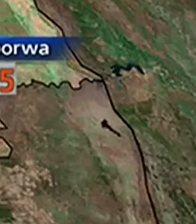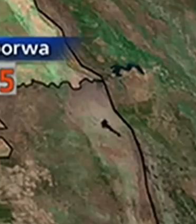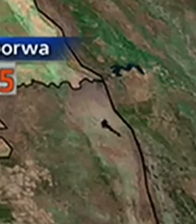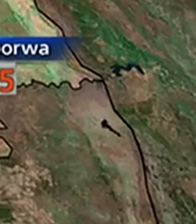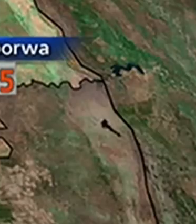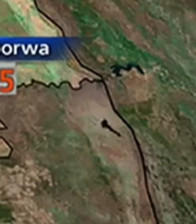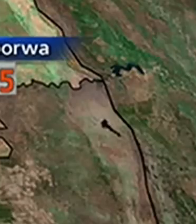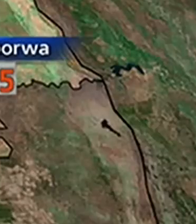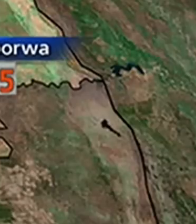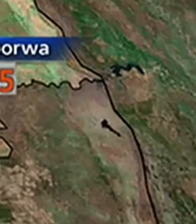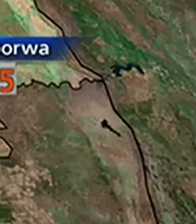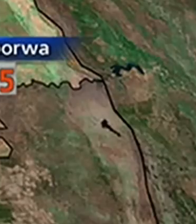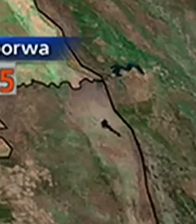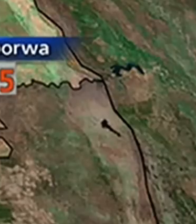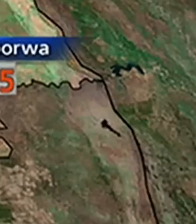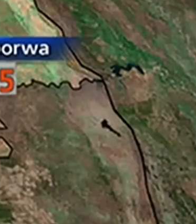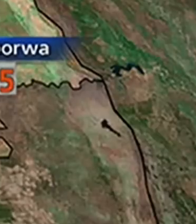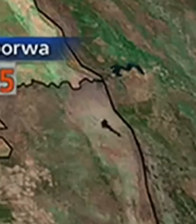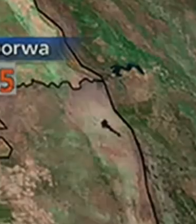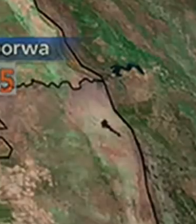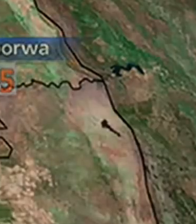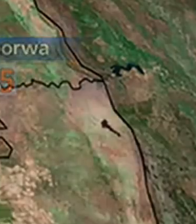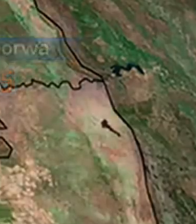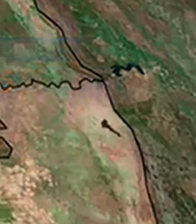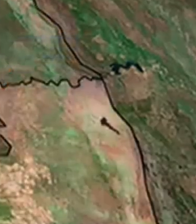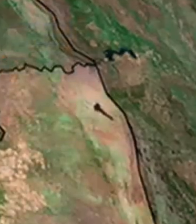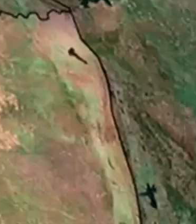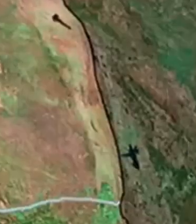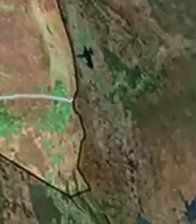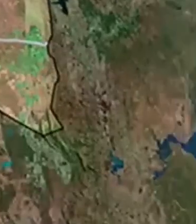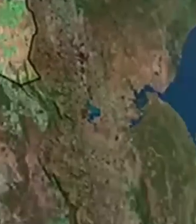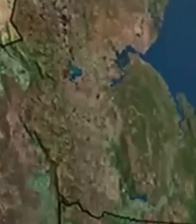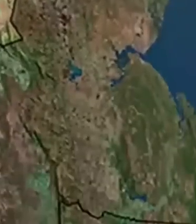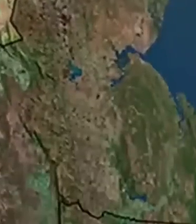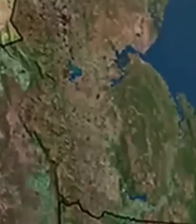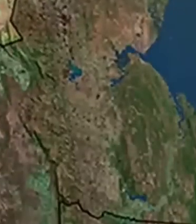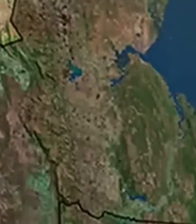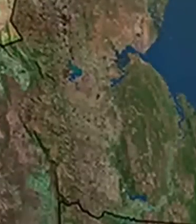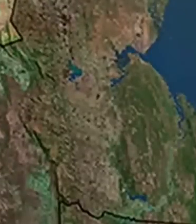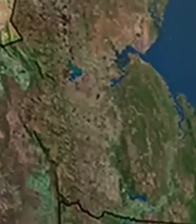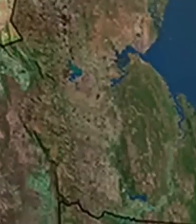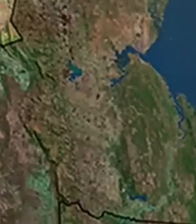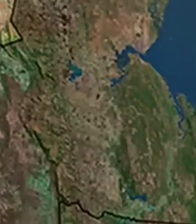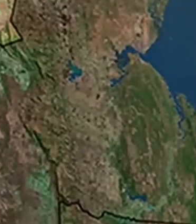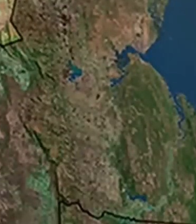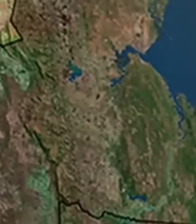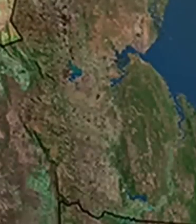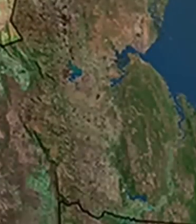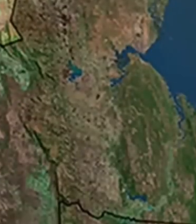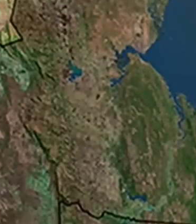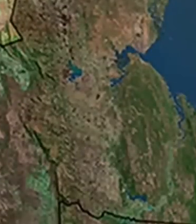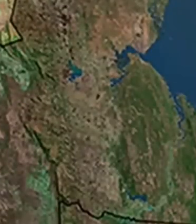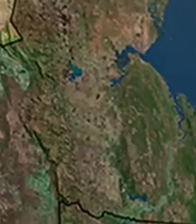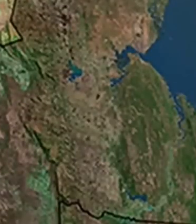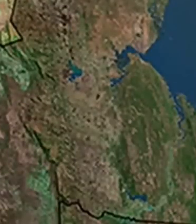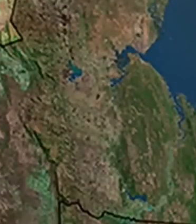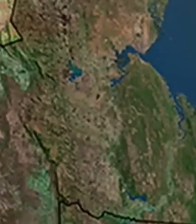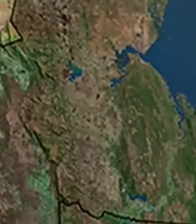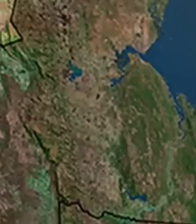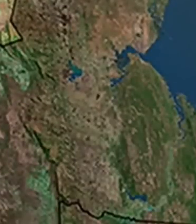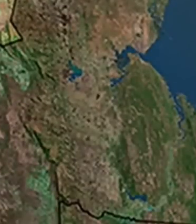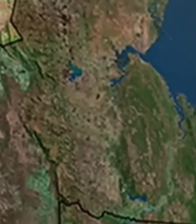moswane 33 go tsena belo ka Bophala Borwa 35 le laetša gabotsenyana fela le tabe le fiša magešo a rapareng gabotse ge re ya ka dikarolong